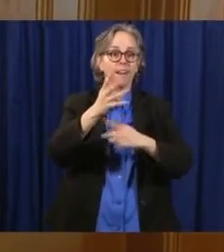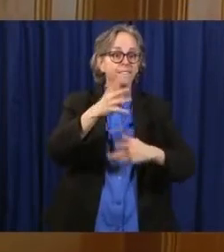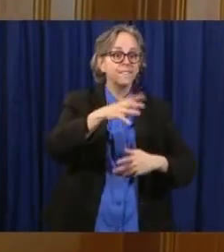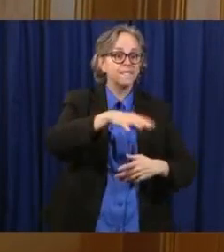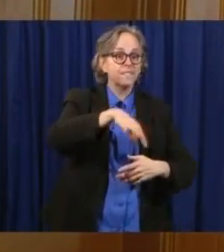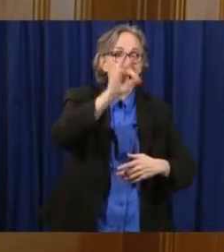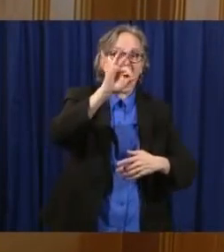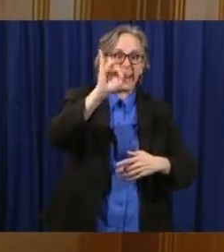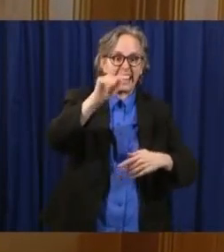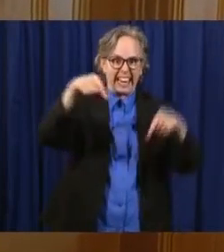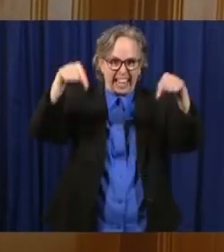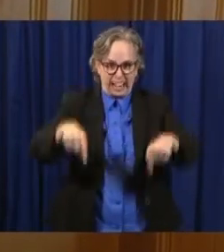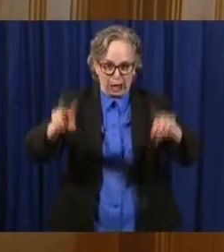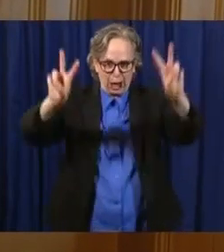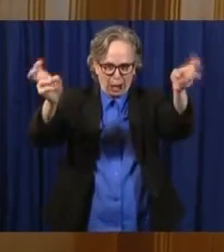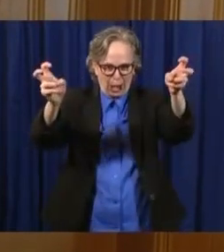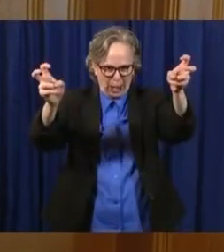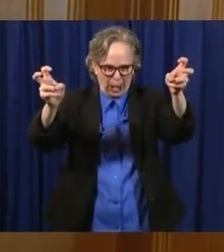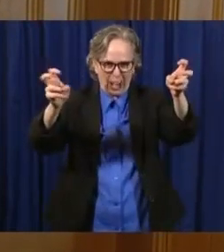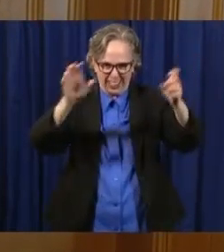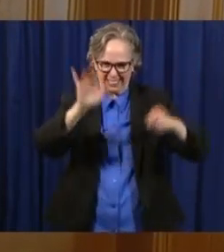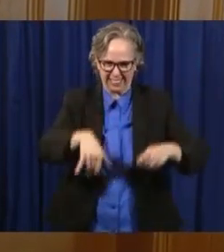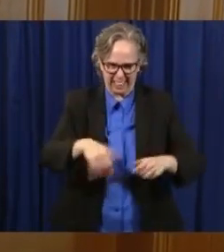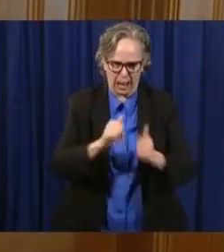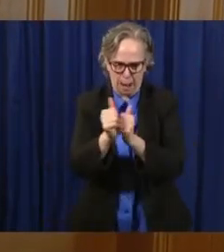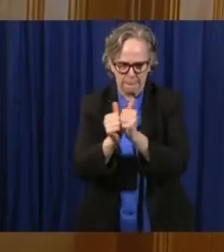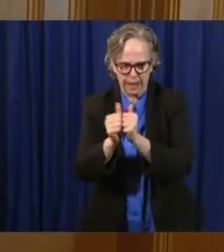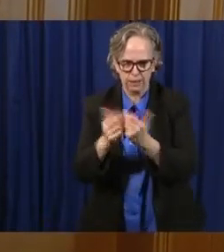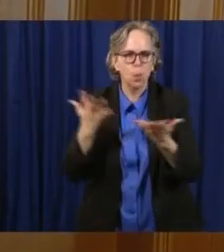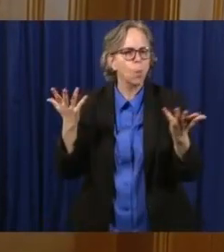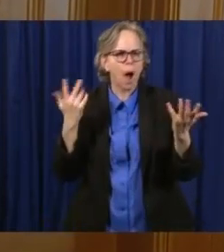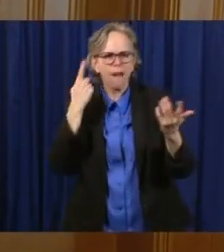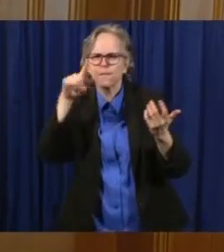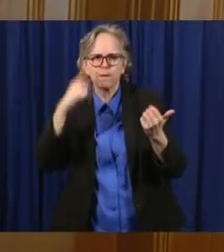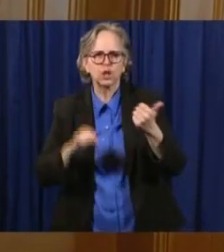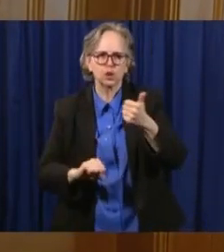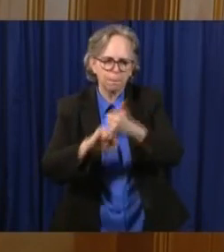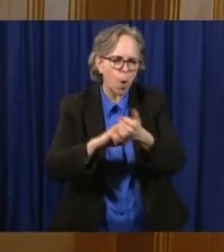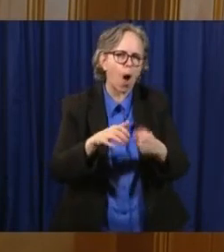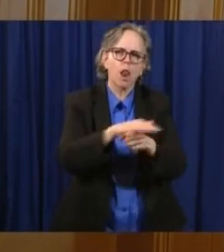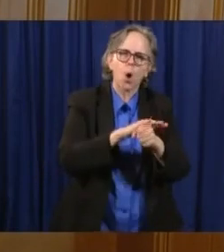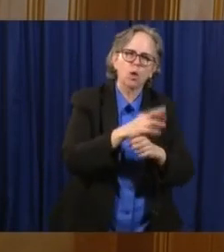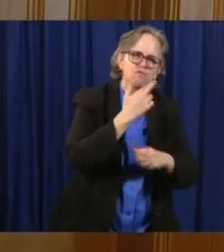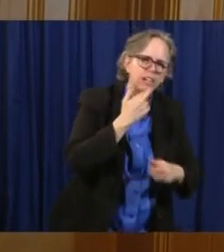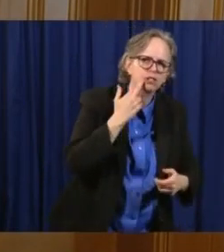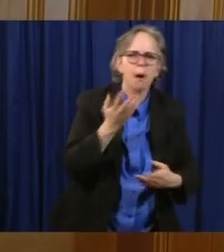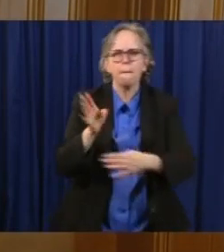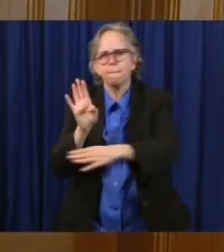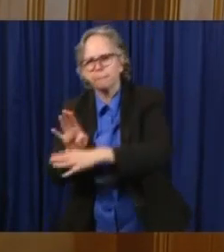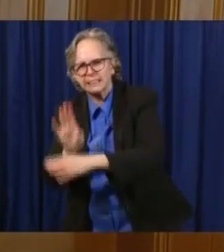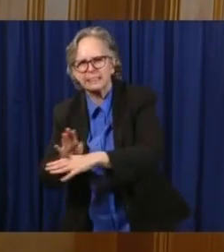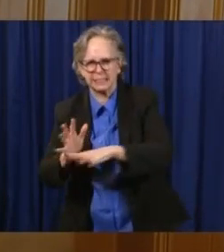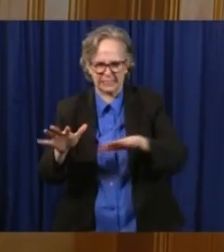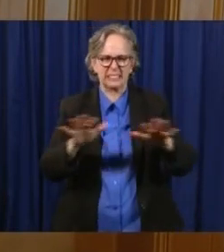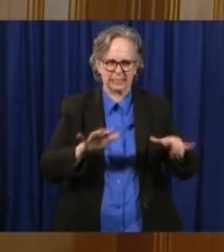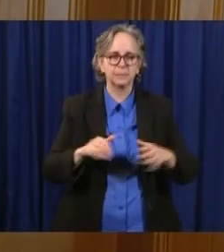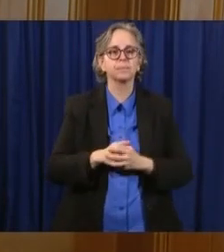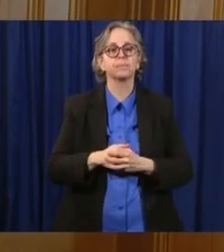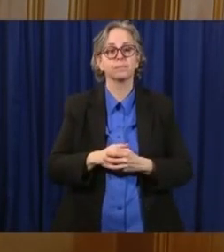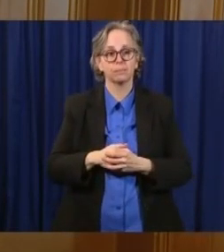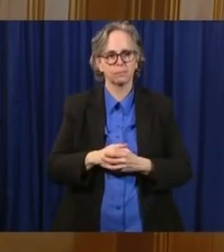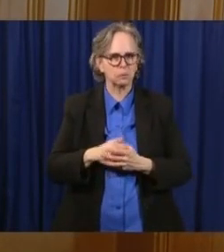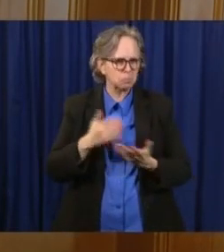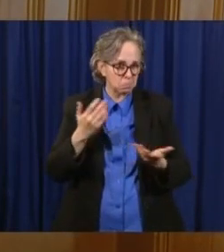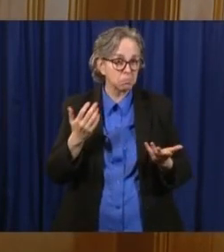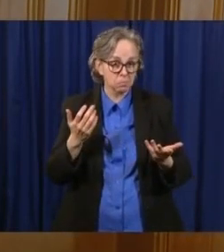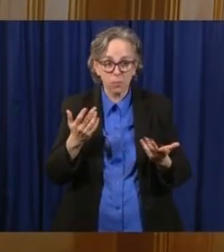this time. Find It Here has been the kind of the slogan of our folks in tourism, but we